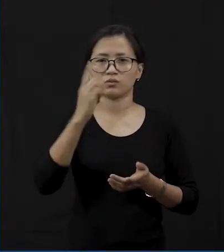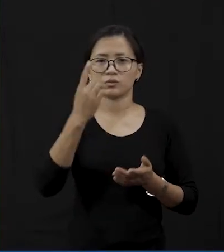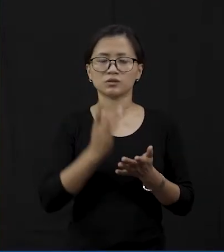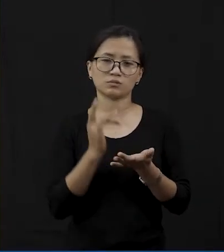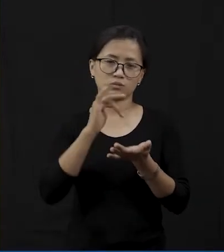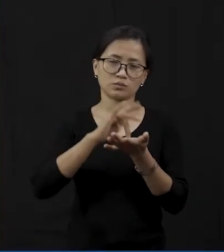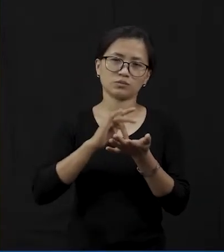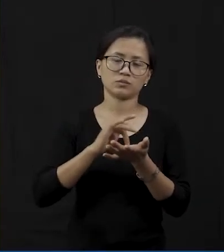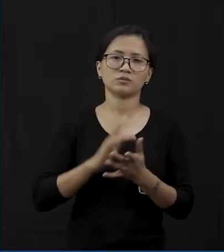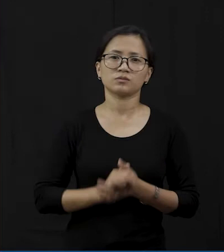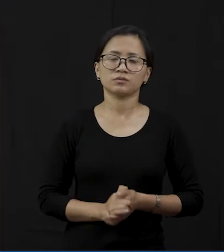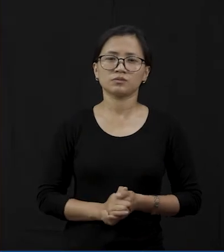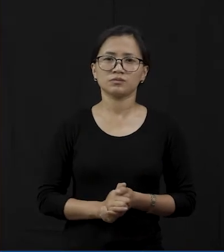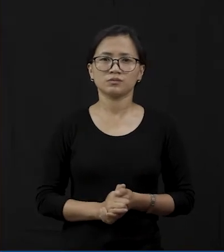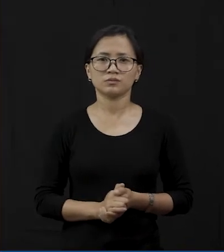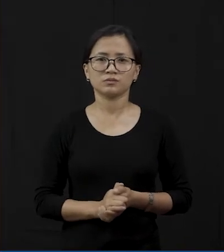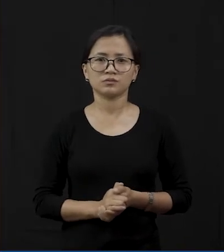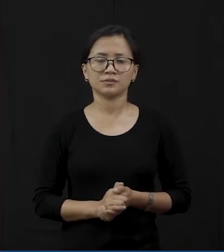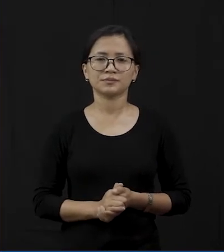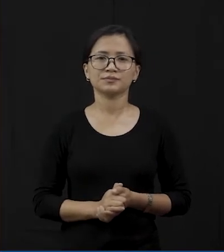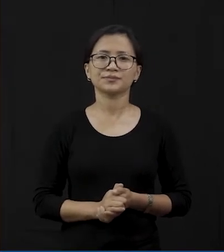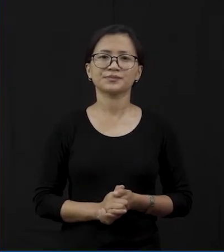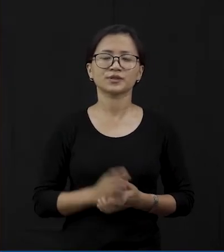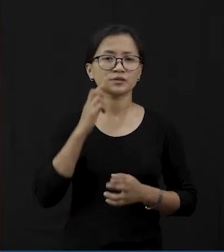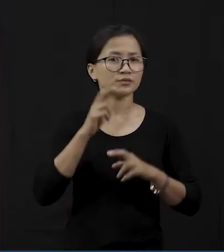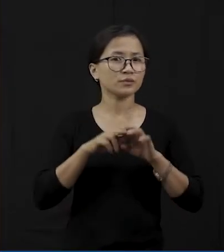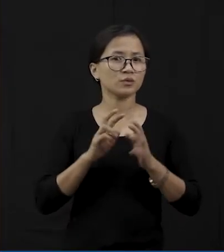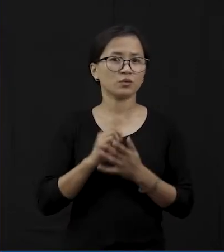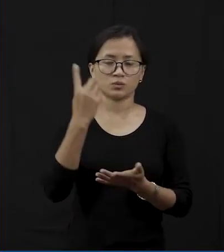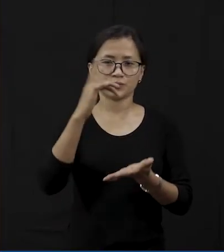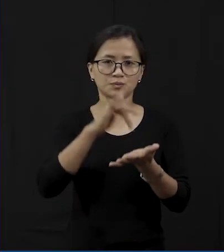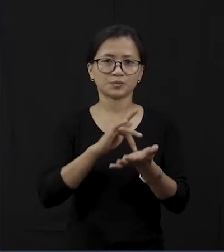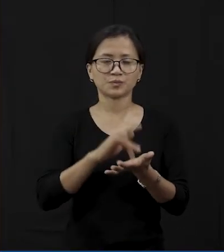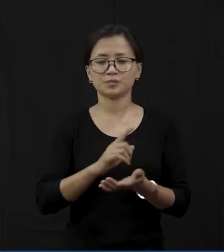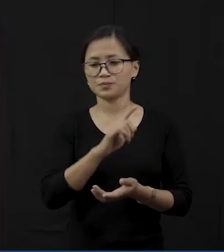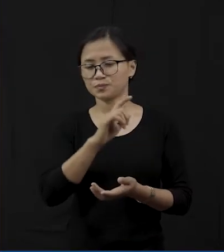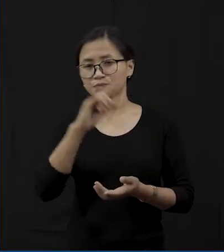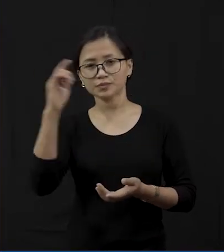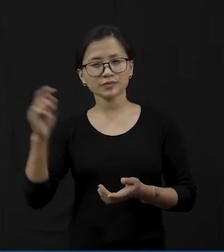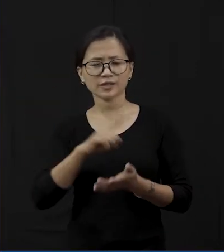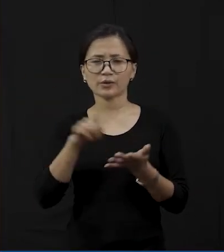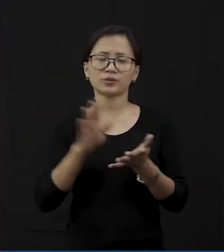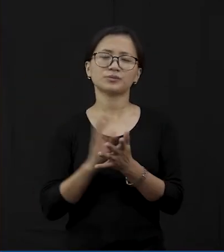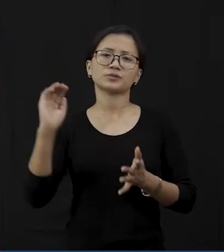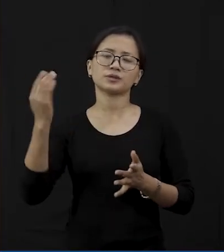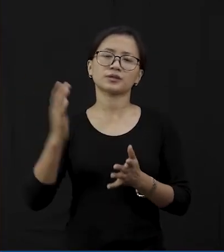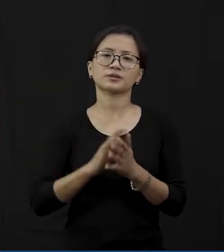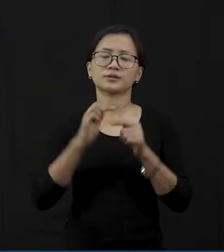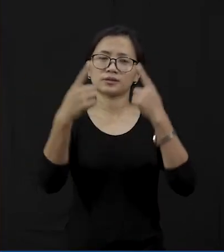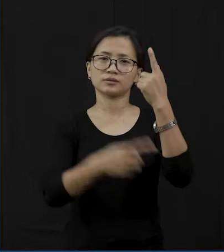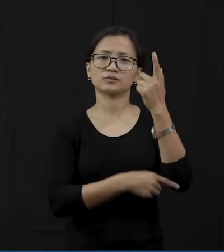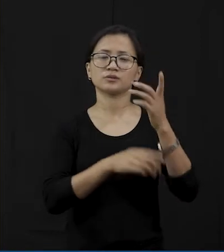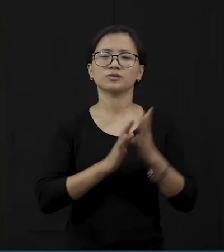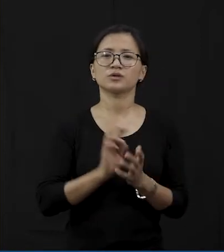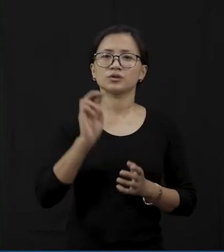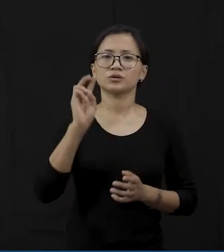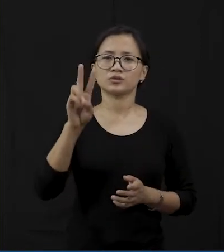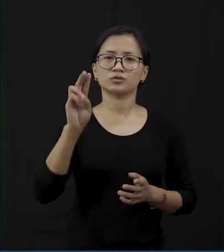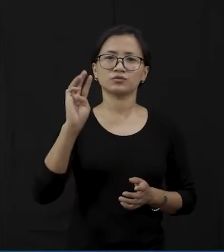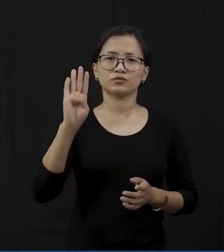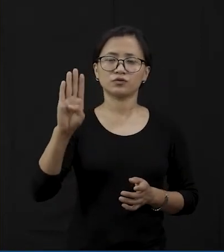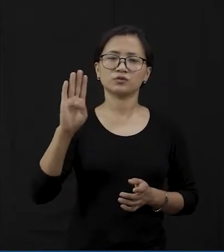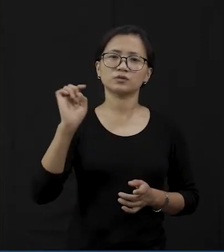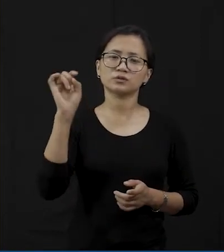place. Okay? If the ones place or the rightmost number ends with 2, 4,